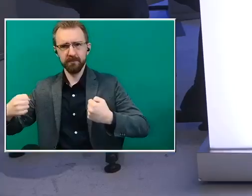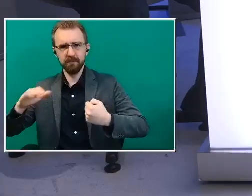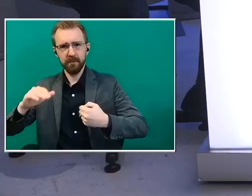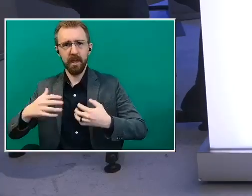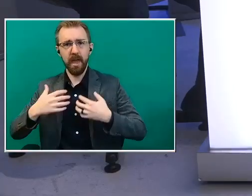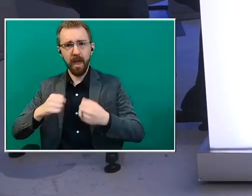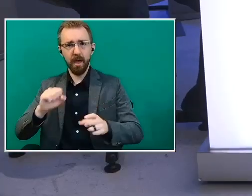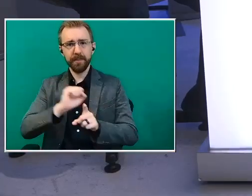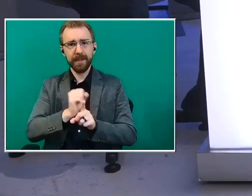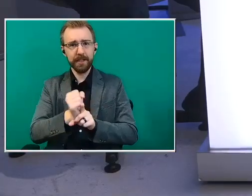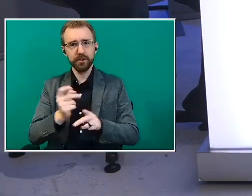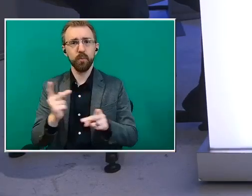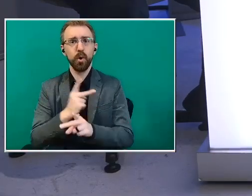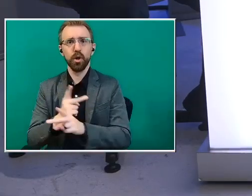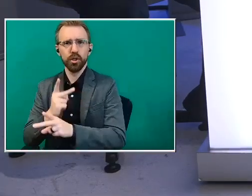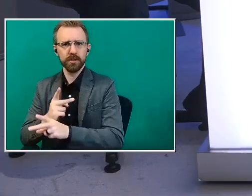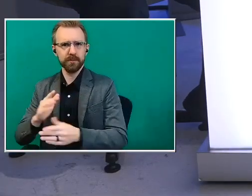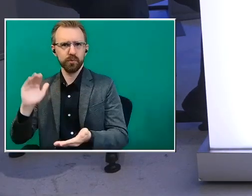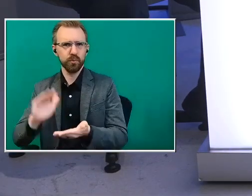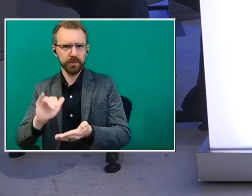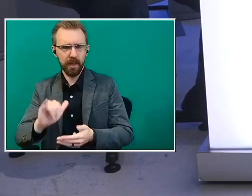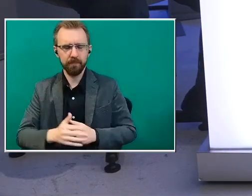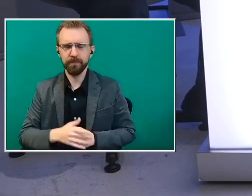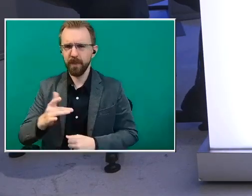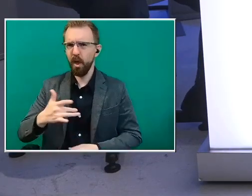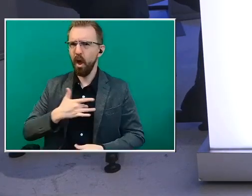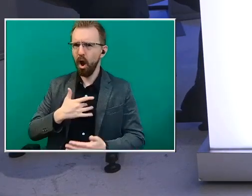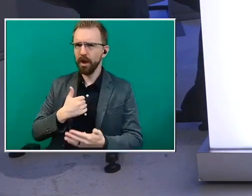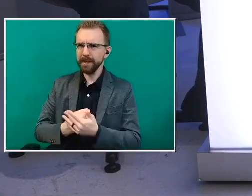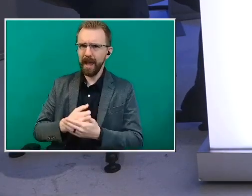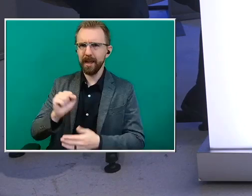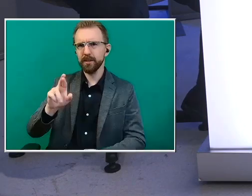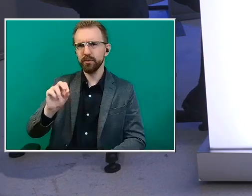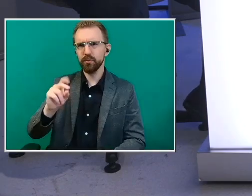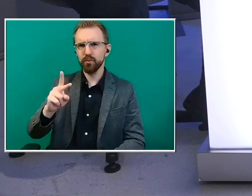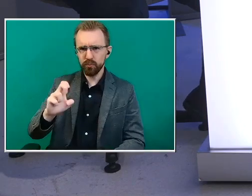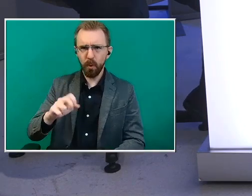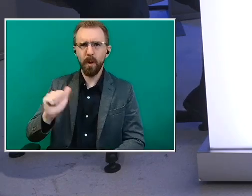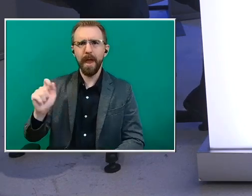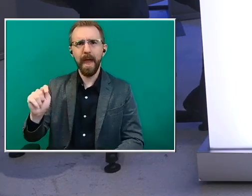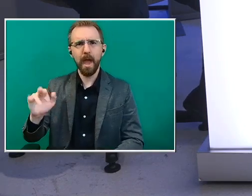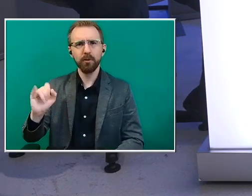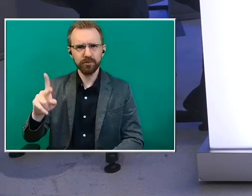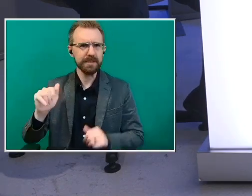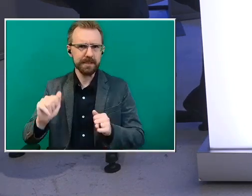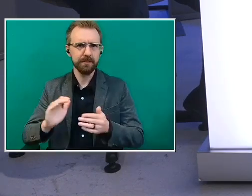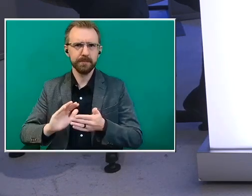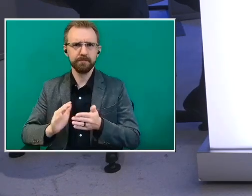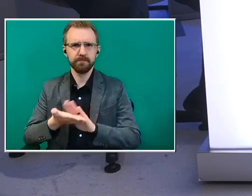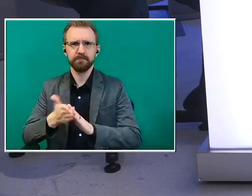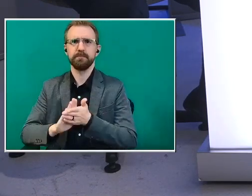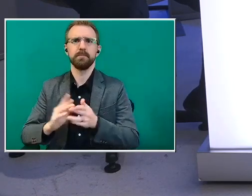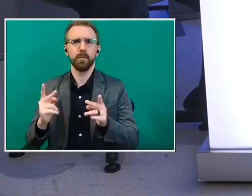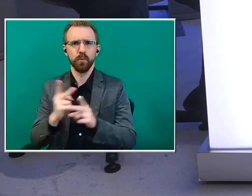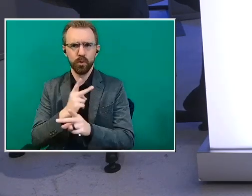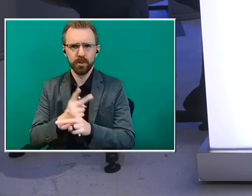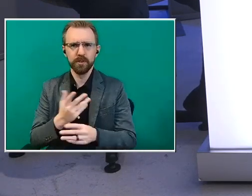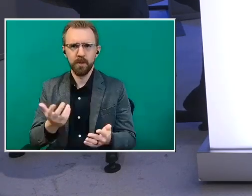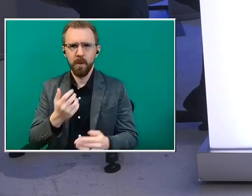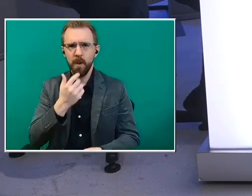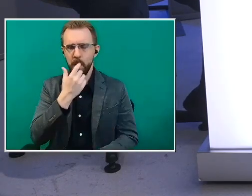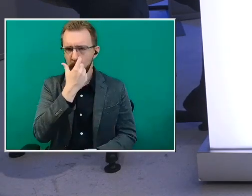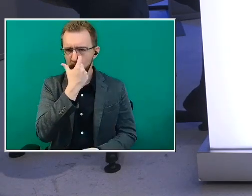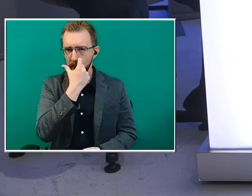mean, that heart attack or stroke thing, especially the older you get, the more at risk I think you can be. And, yes. And so this can be really